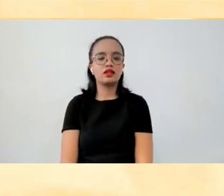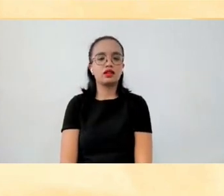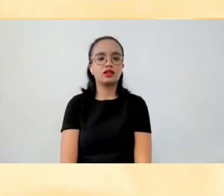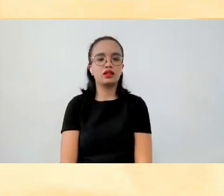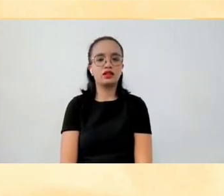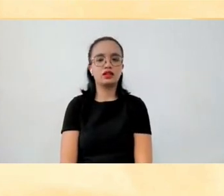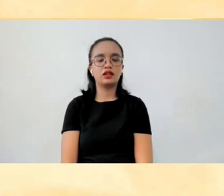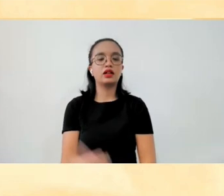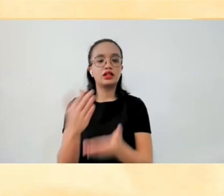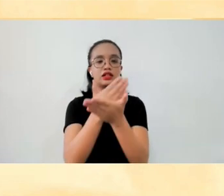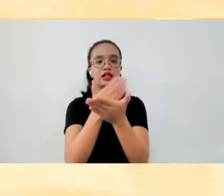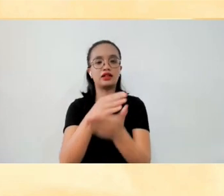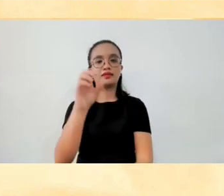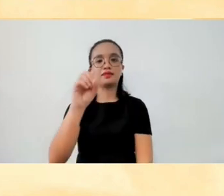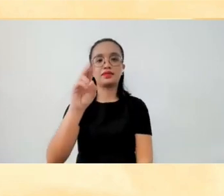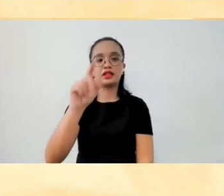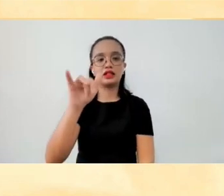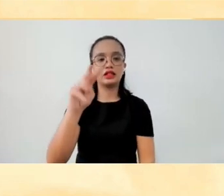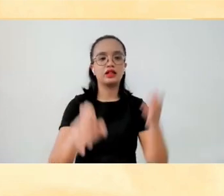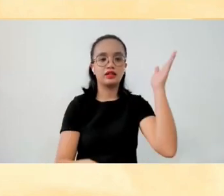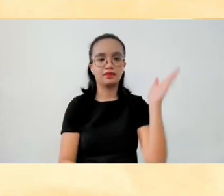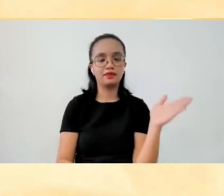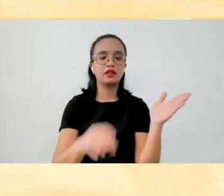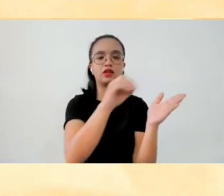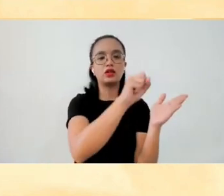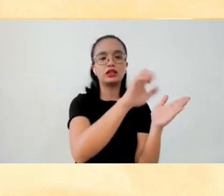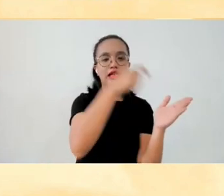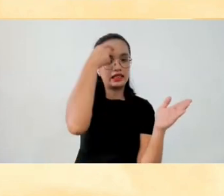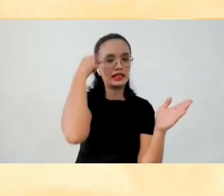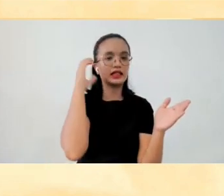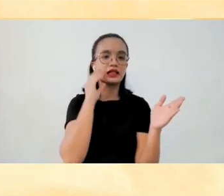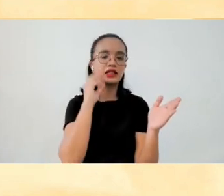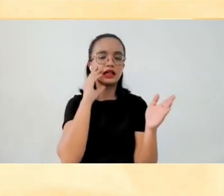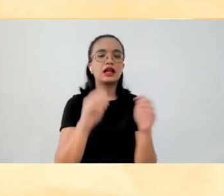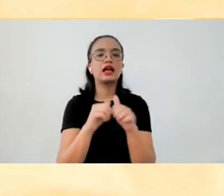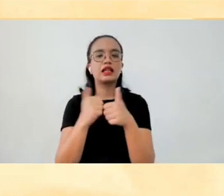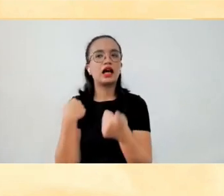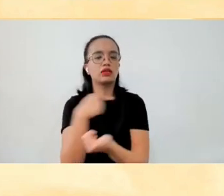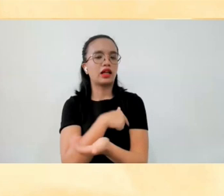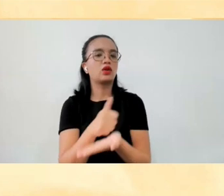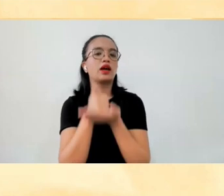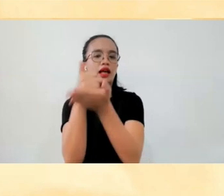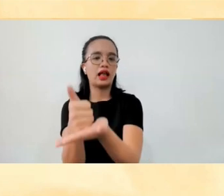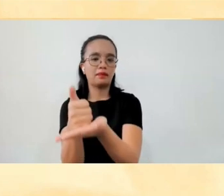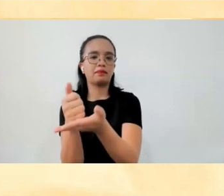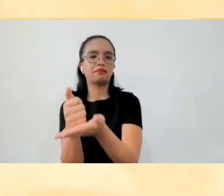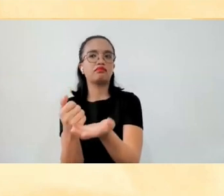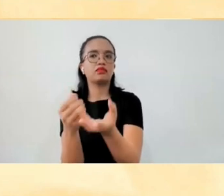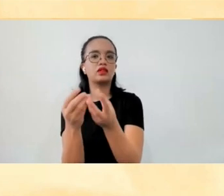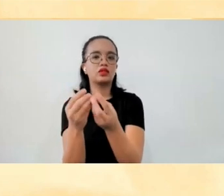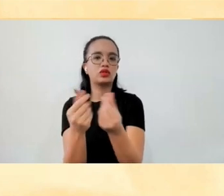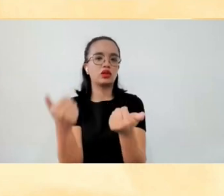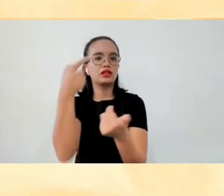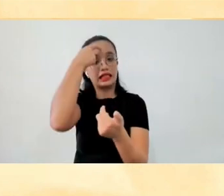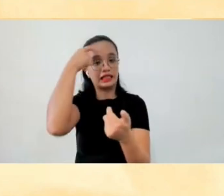sharing the outline. So it is OSAIC trauma experience, and then how do we respond to the trauma